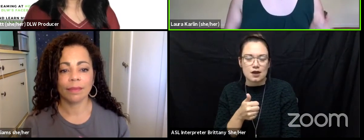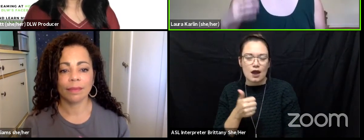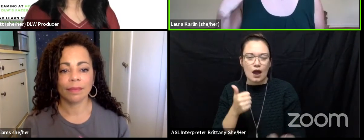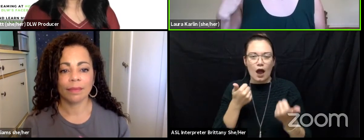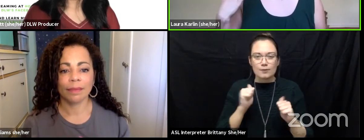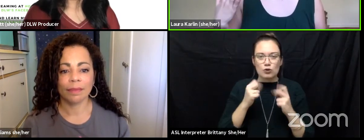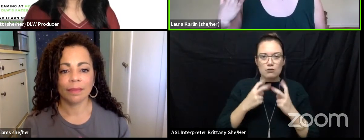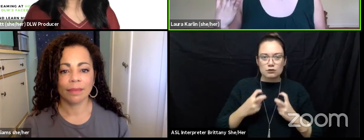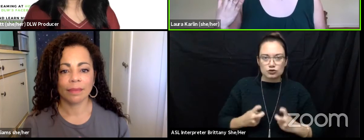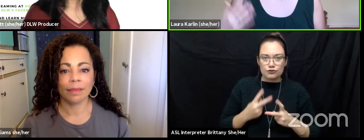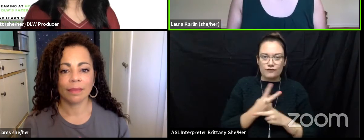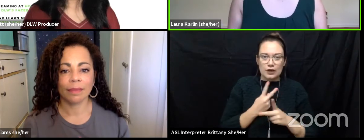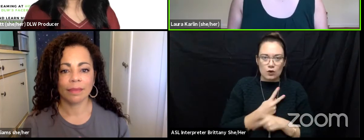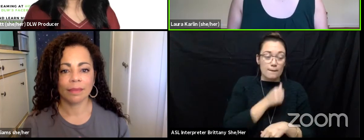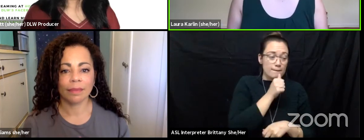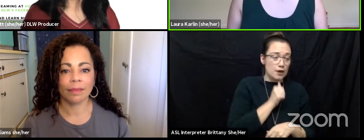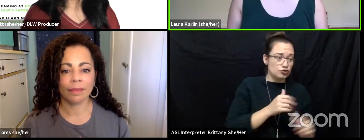patient